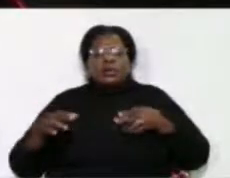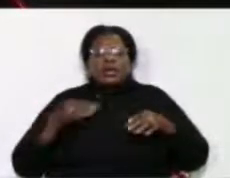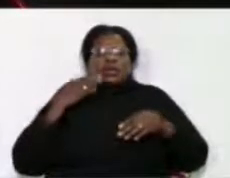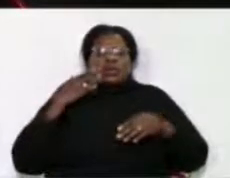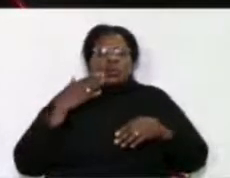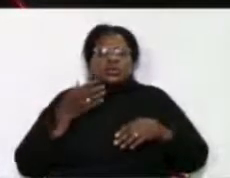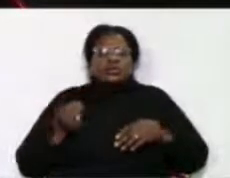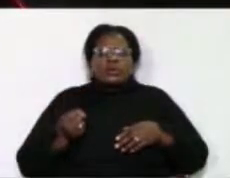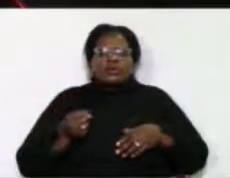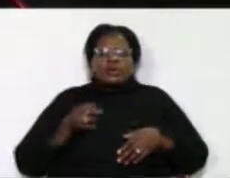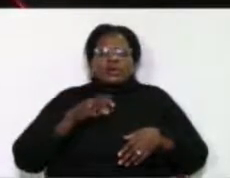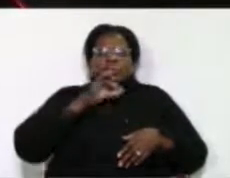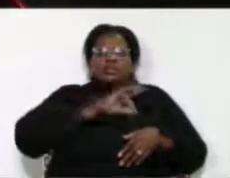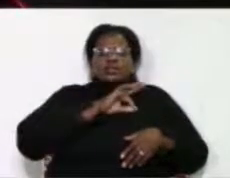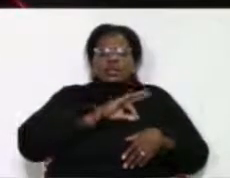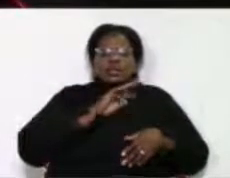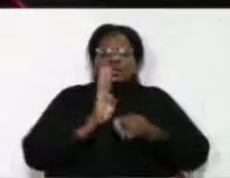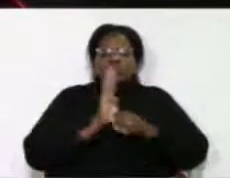salary from my business?